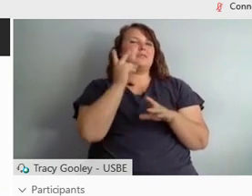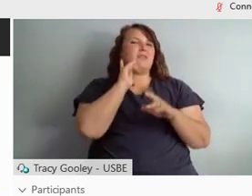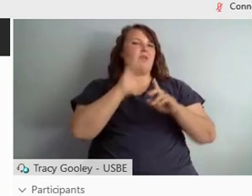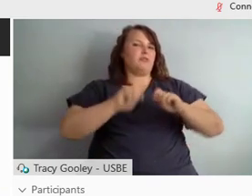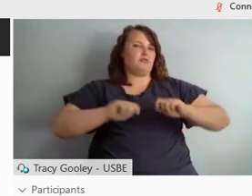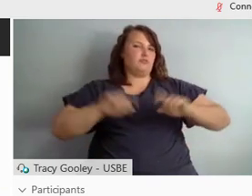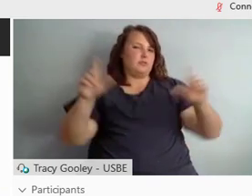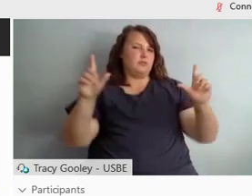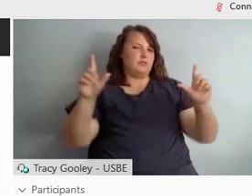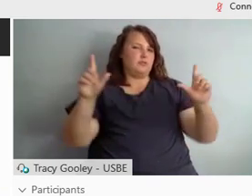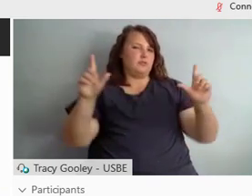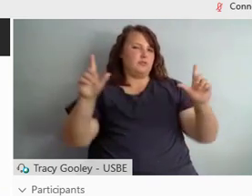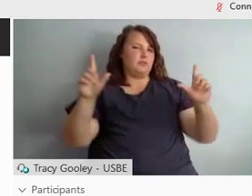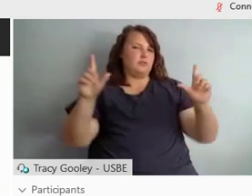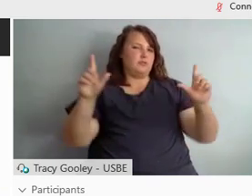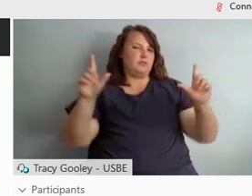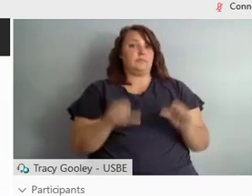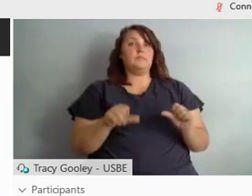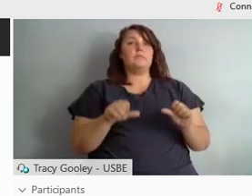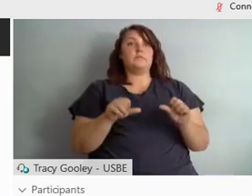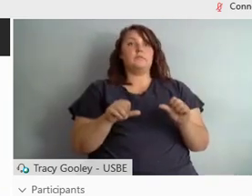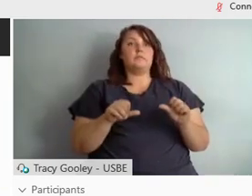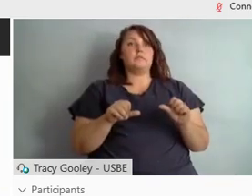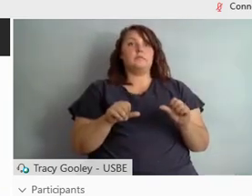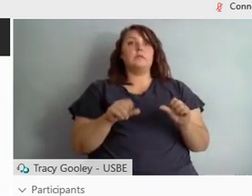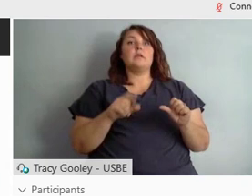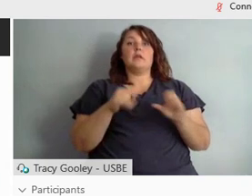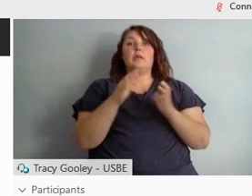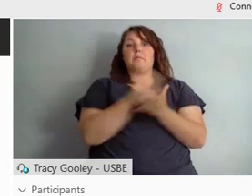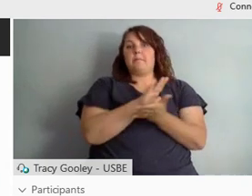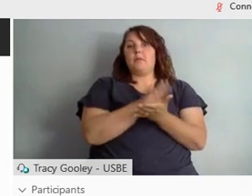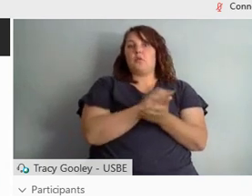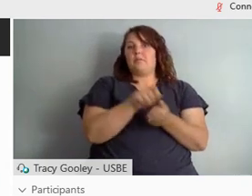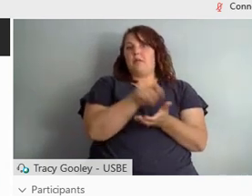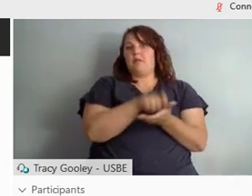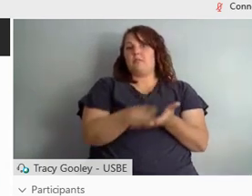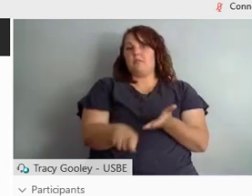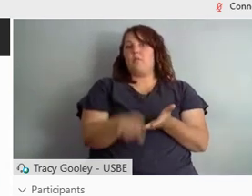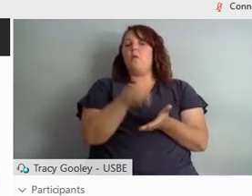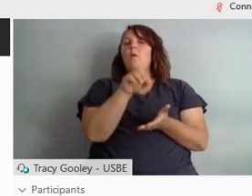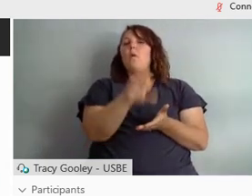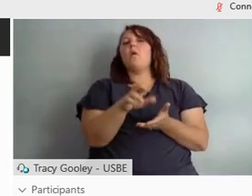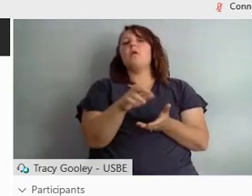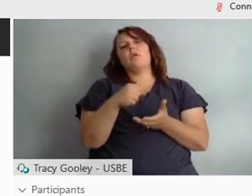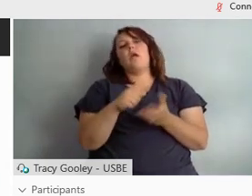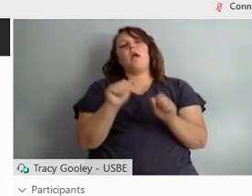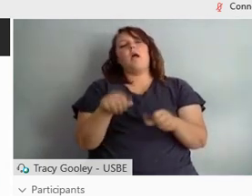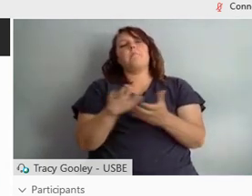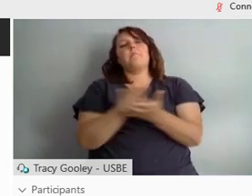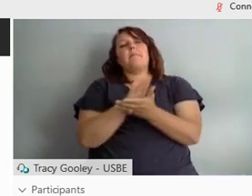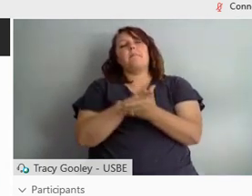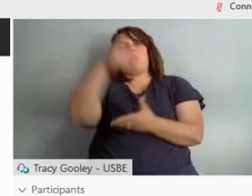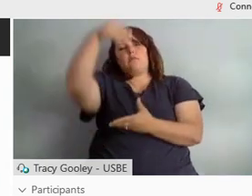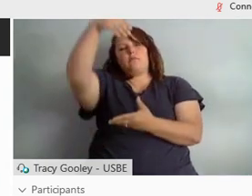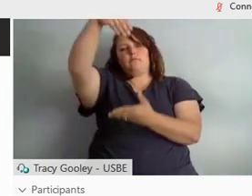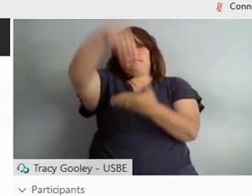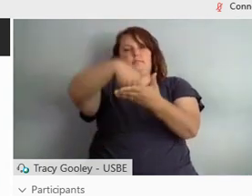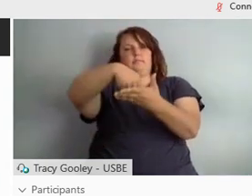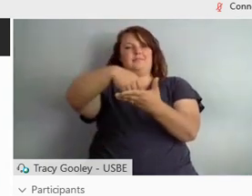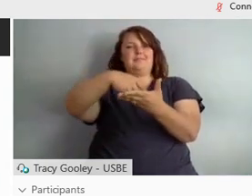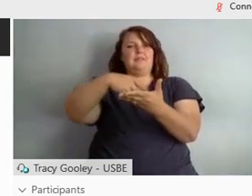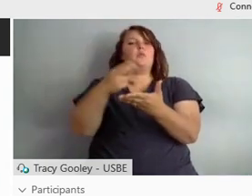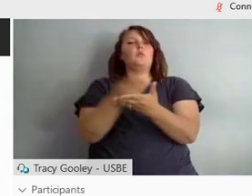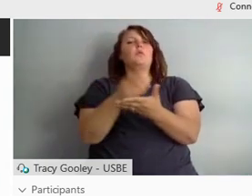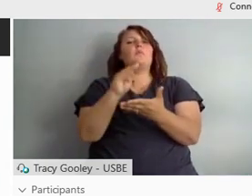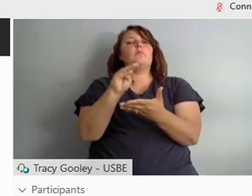screen, the shapes, so paper copies with a pencil, or put this item in a sheet